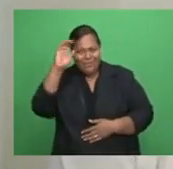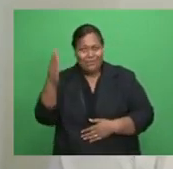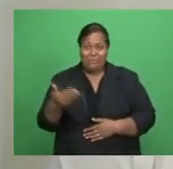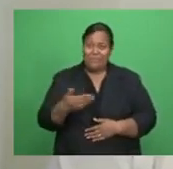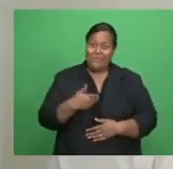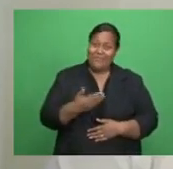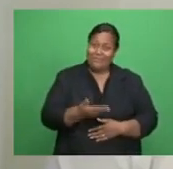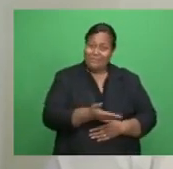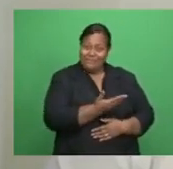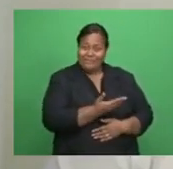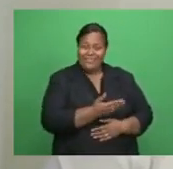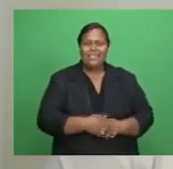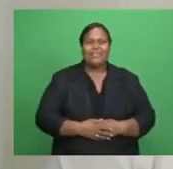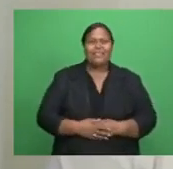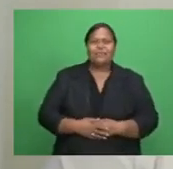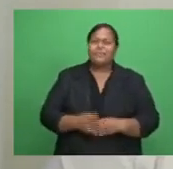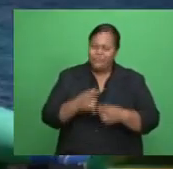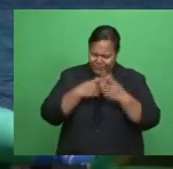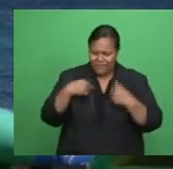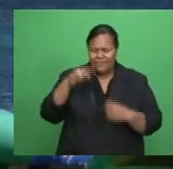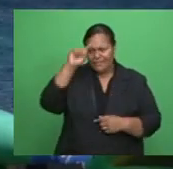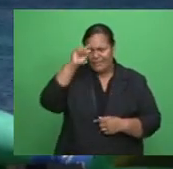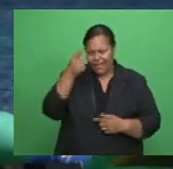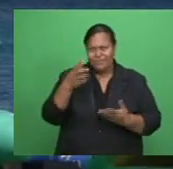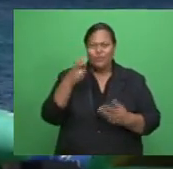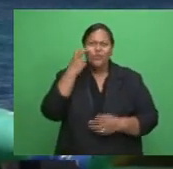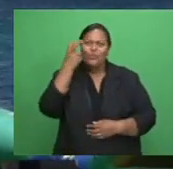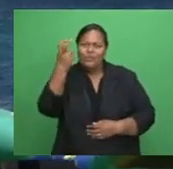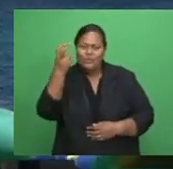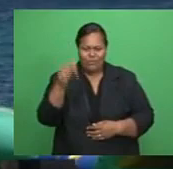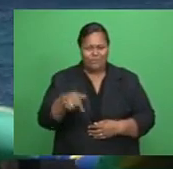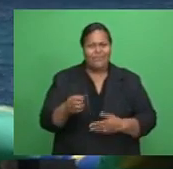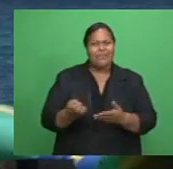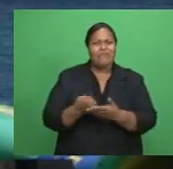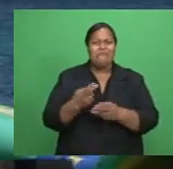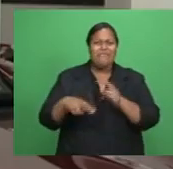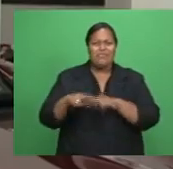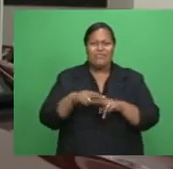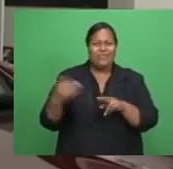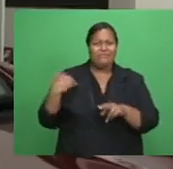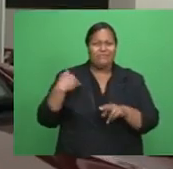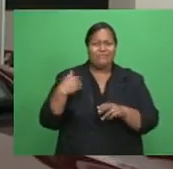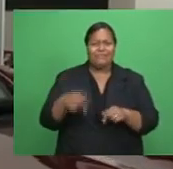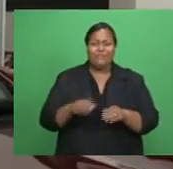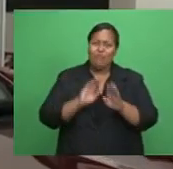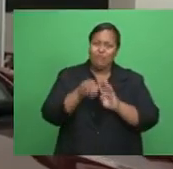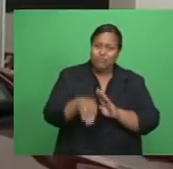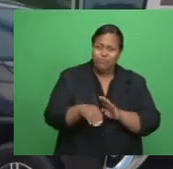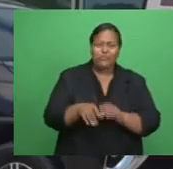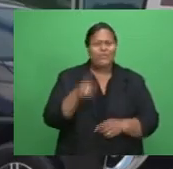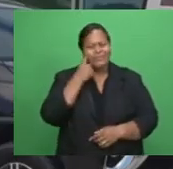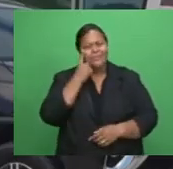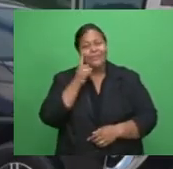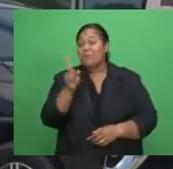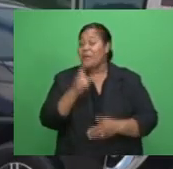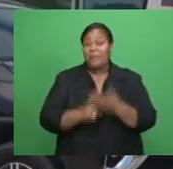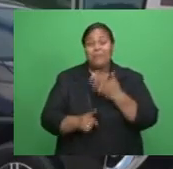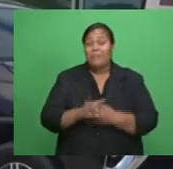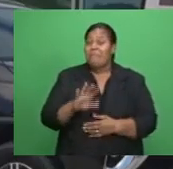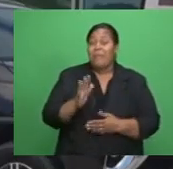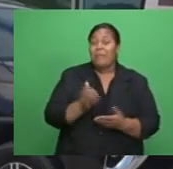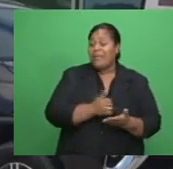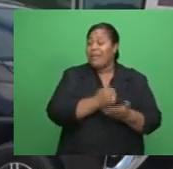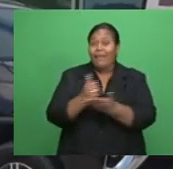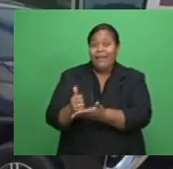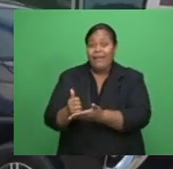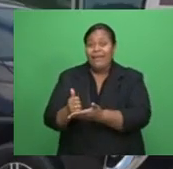the impact to no tourism for the economy, and let's see what happens. There will probably, I guess, be some aid. There'll be